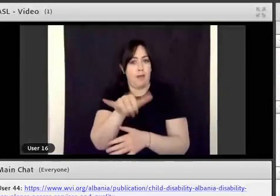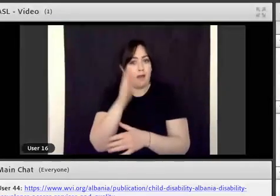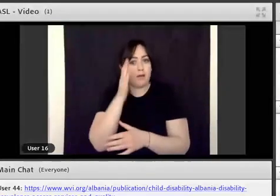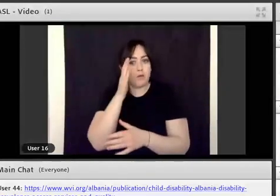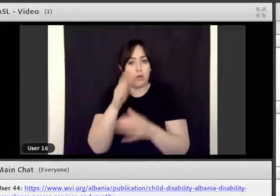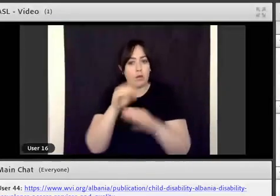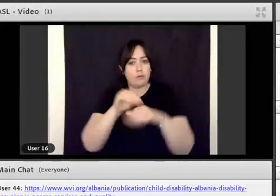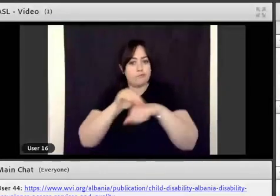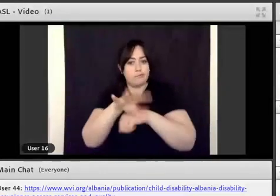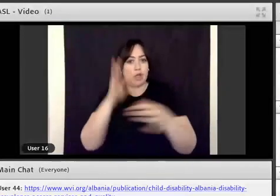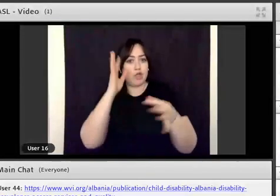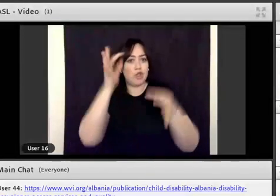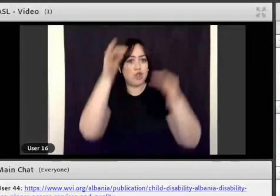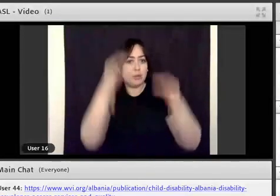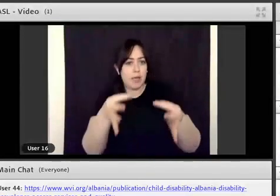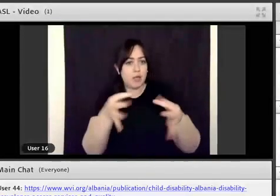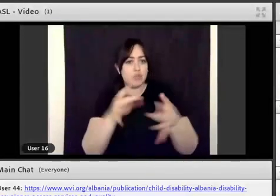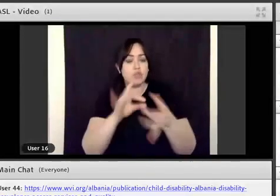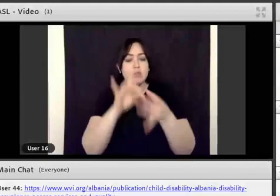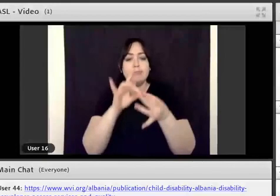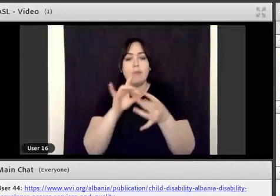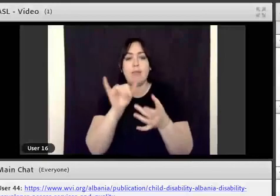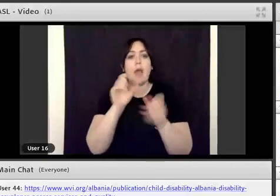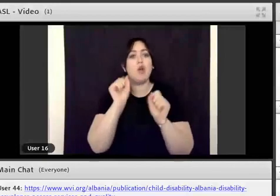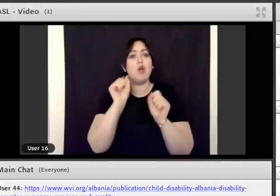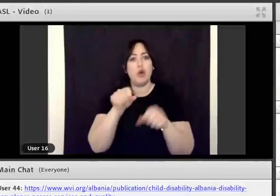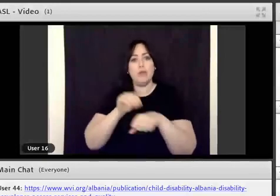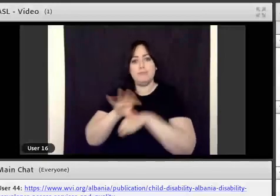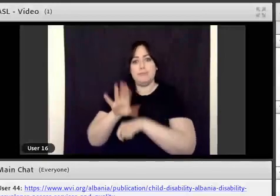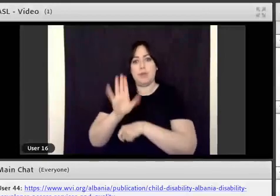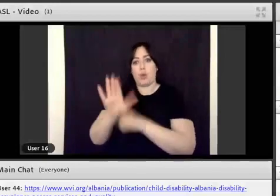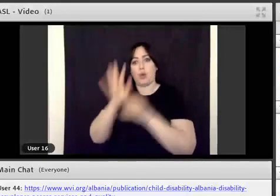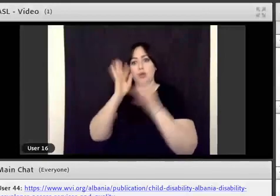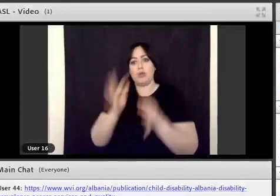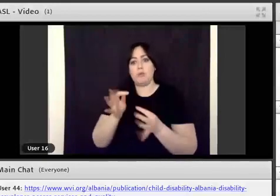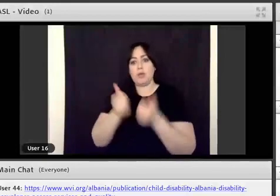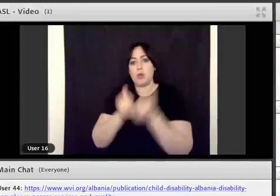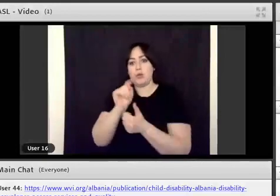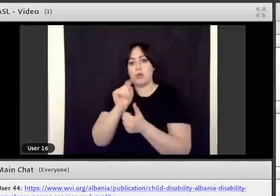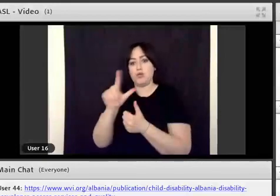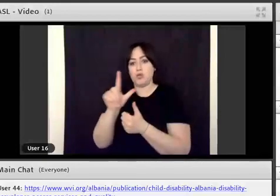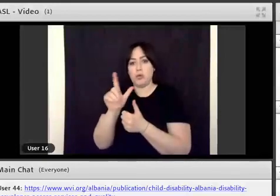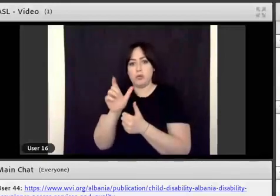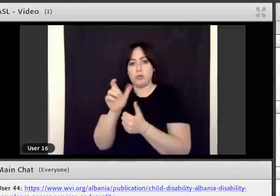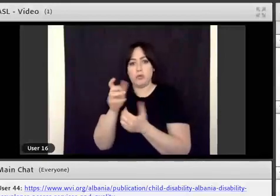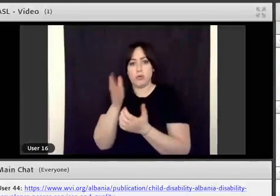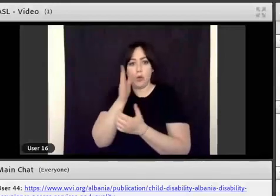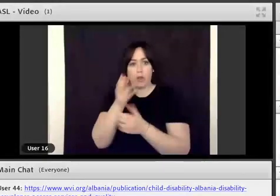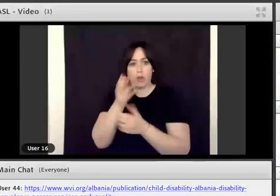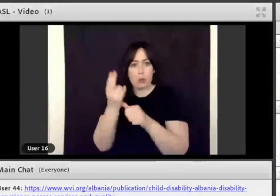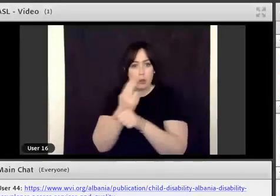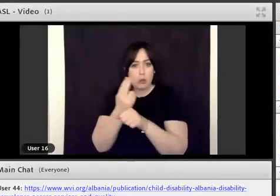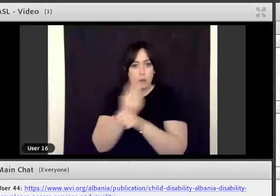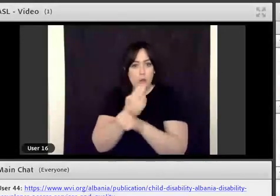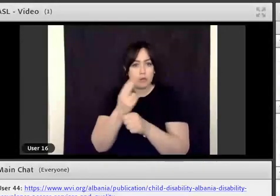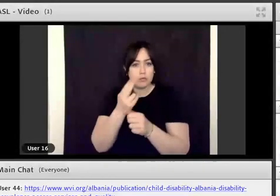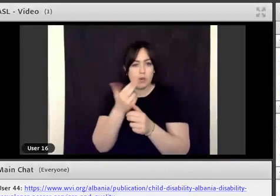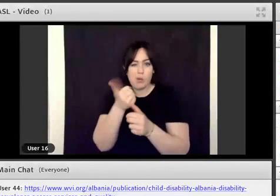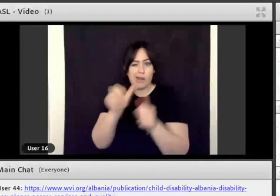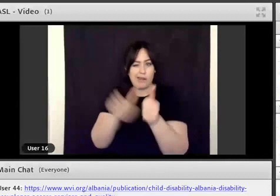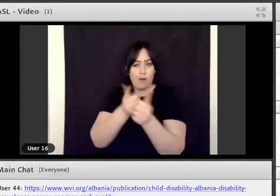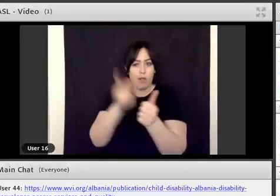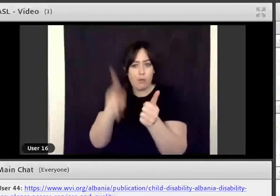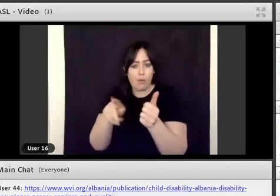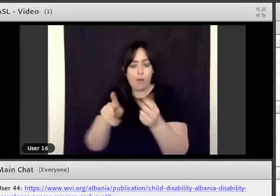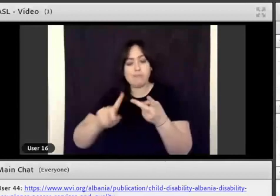determination in terms of what tool to use. And the other one is also considering what tool you use and what you're focusing on in terms